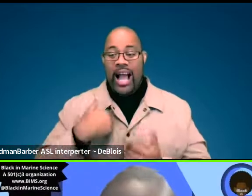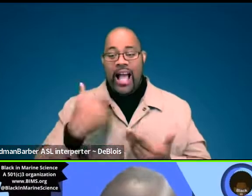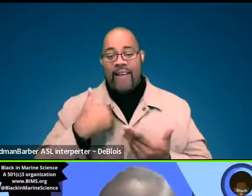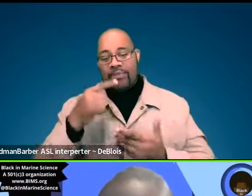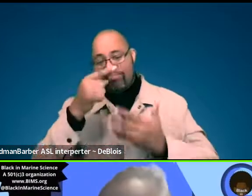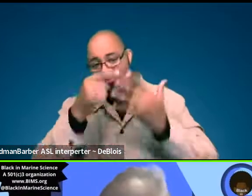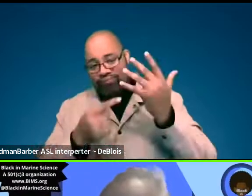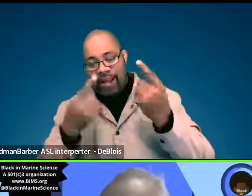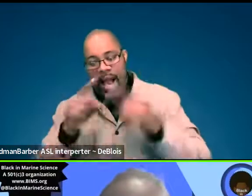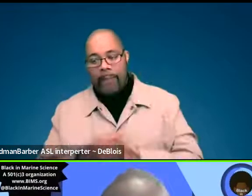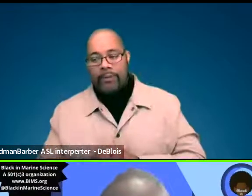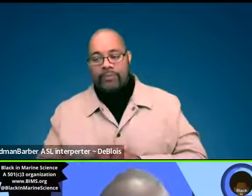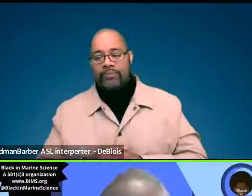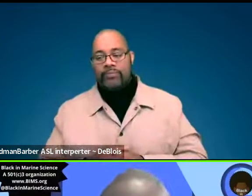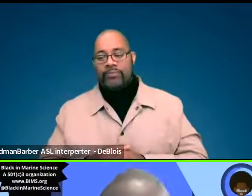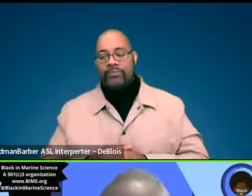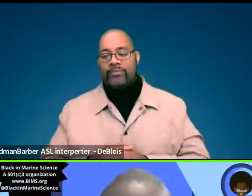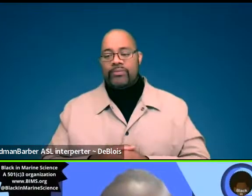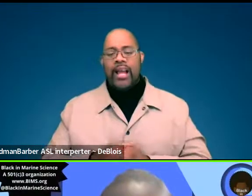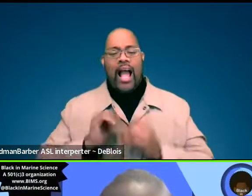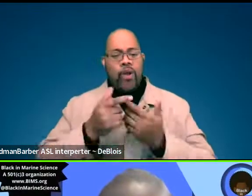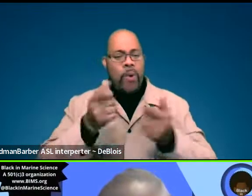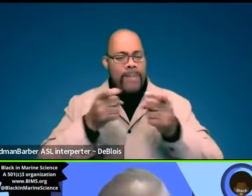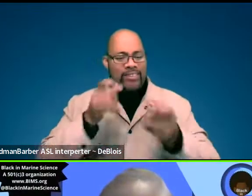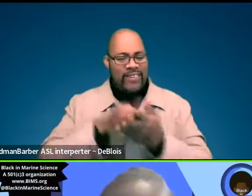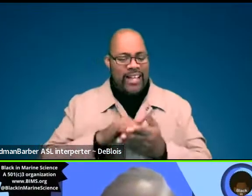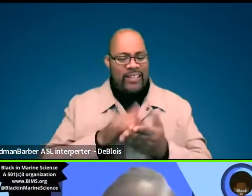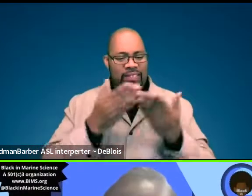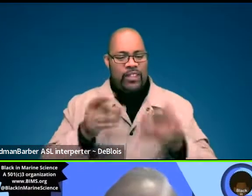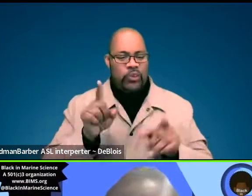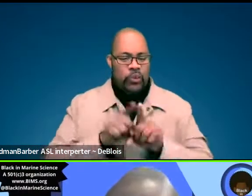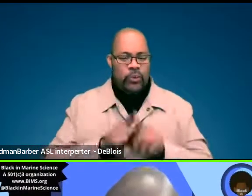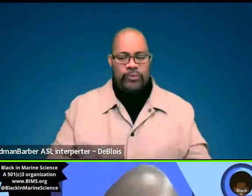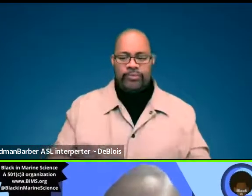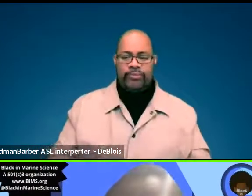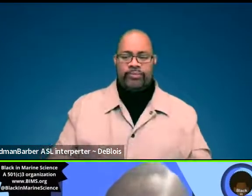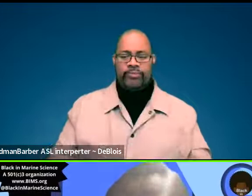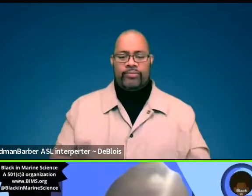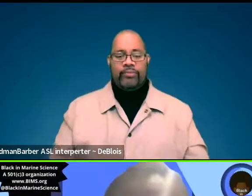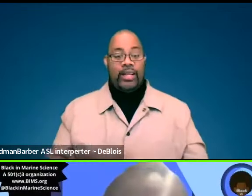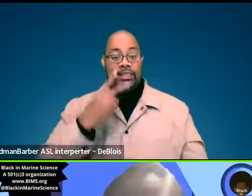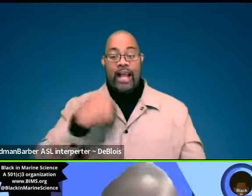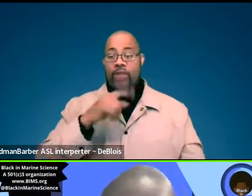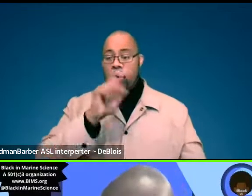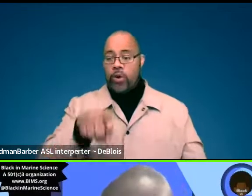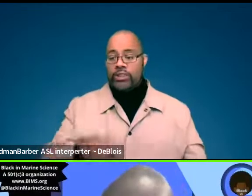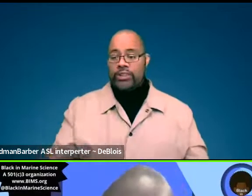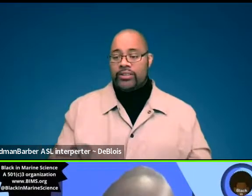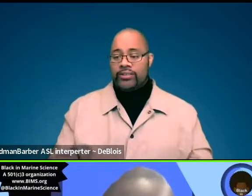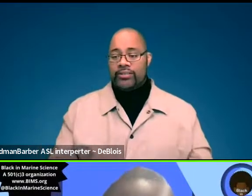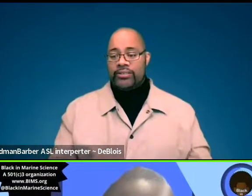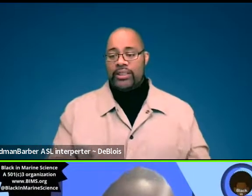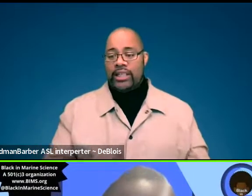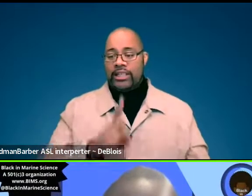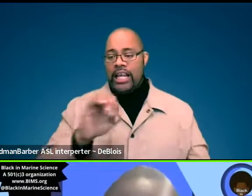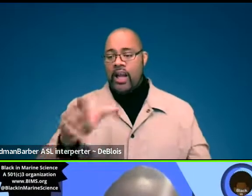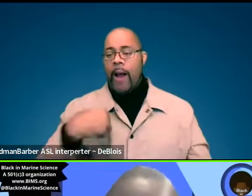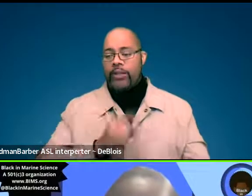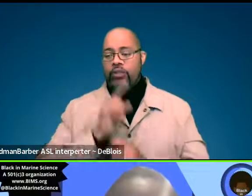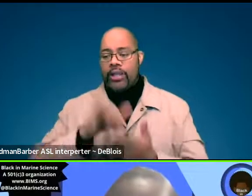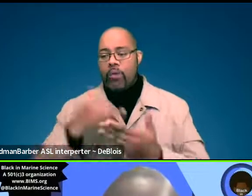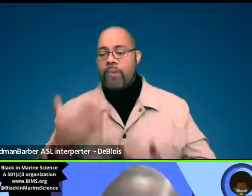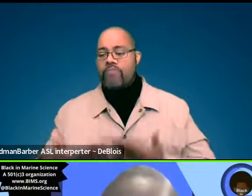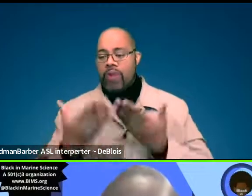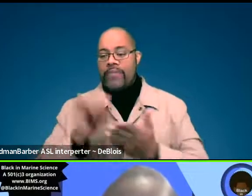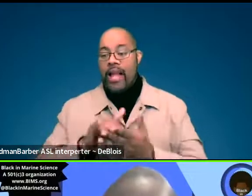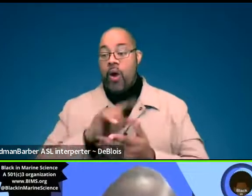and Z going on. Like, how do you all manage those things too? And then I see we have a question, and Danielle, I'll make sure that we bring that up as